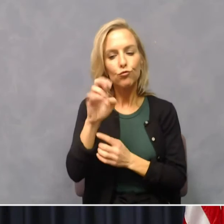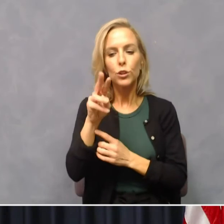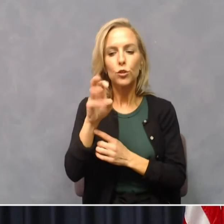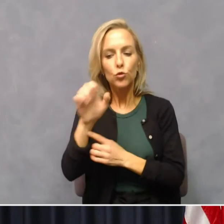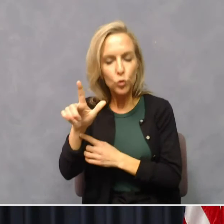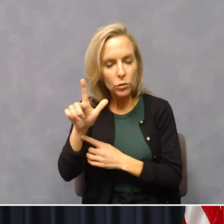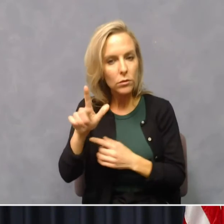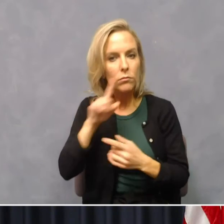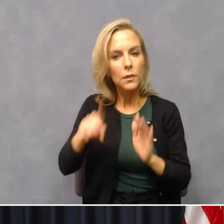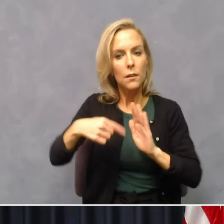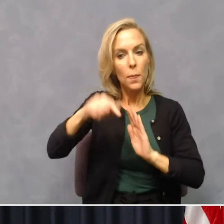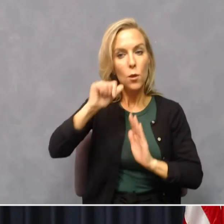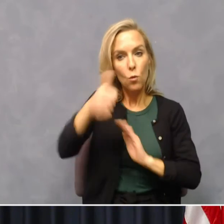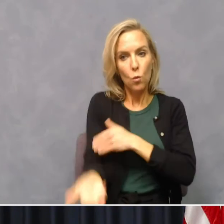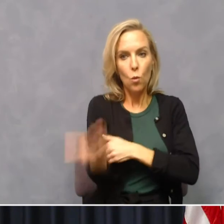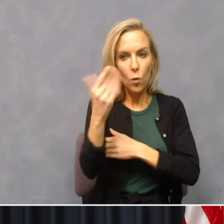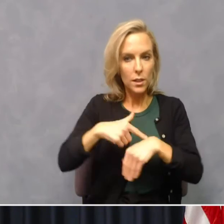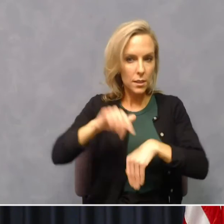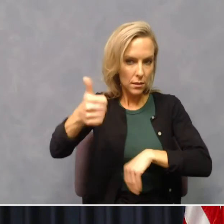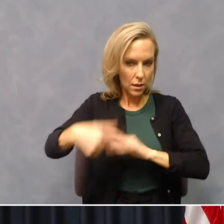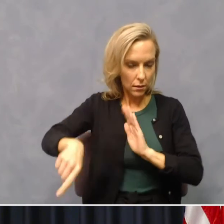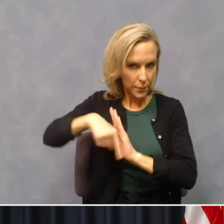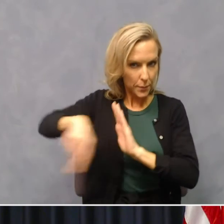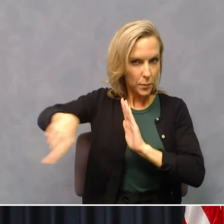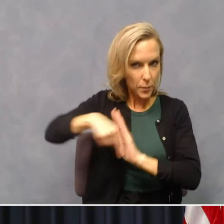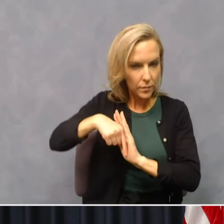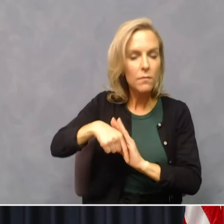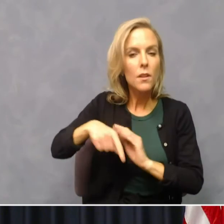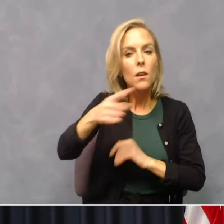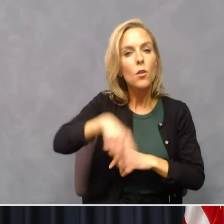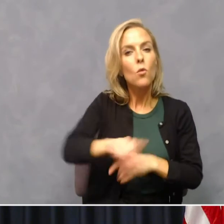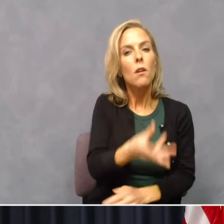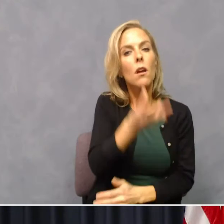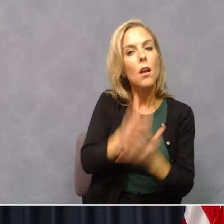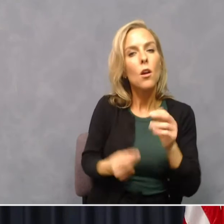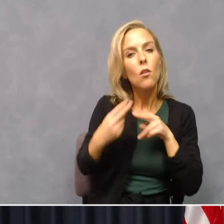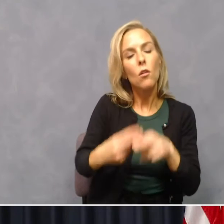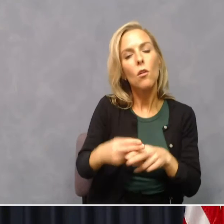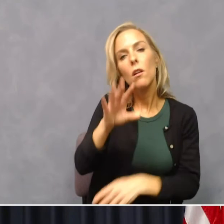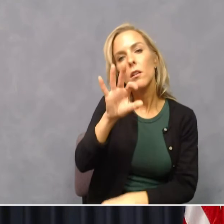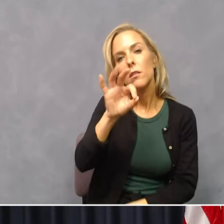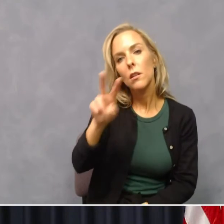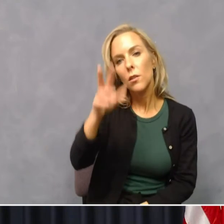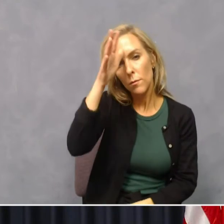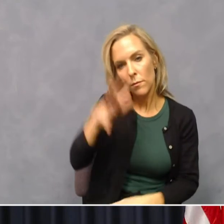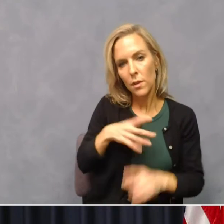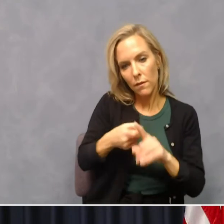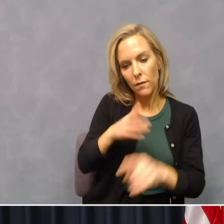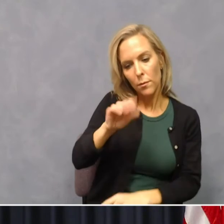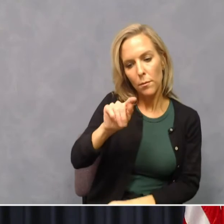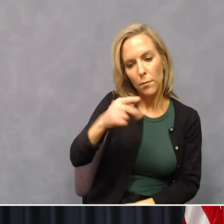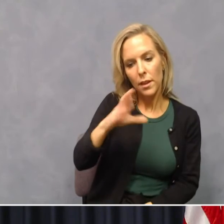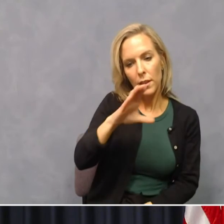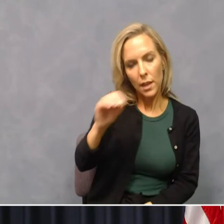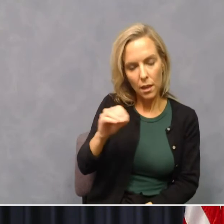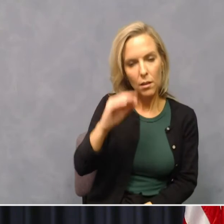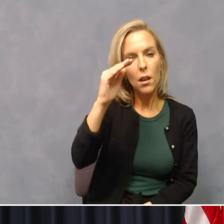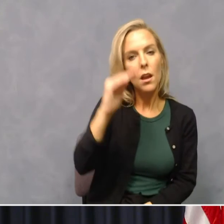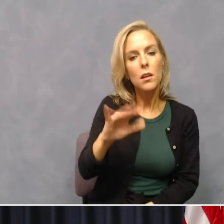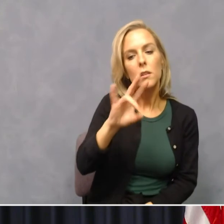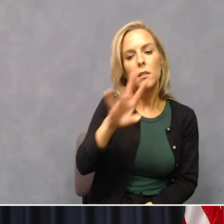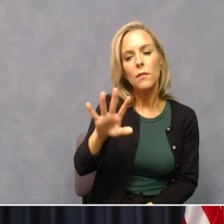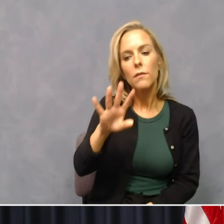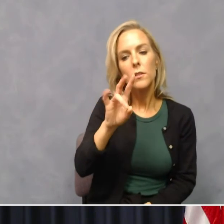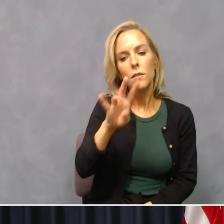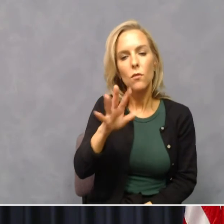at 10 a.m. Those that we've lost include a 92-year-old man from Bath County, a 74-year-old woman from